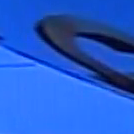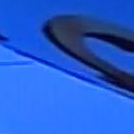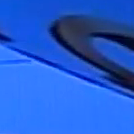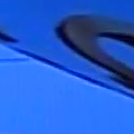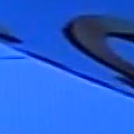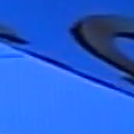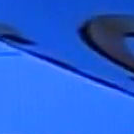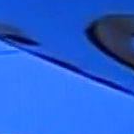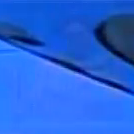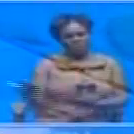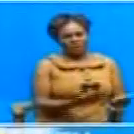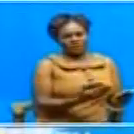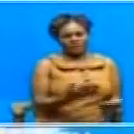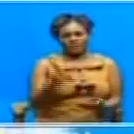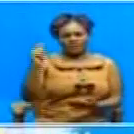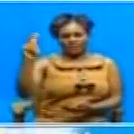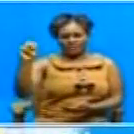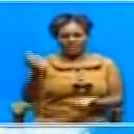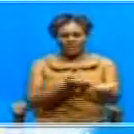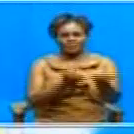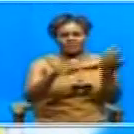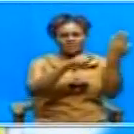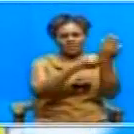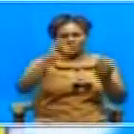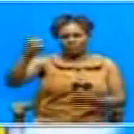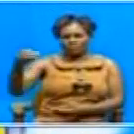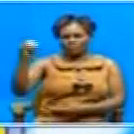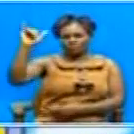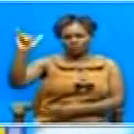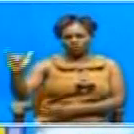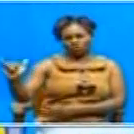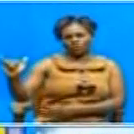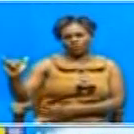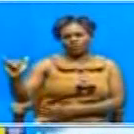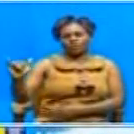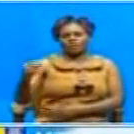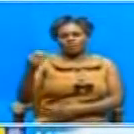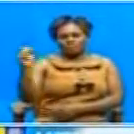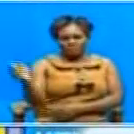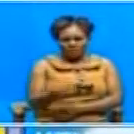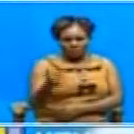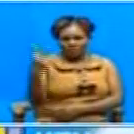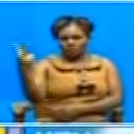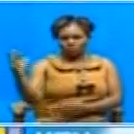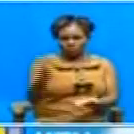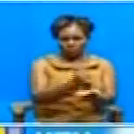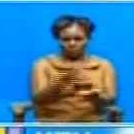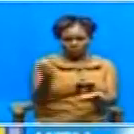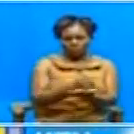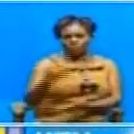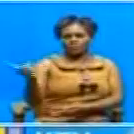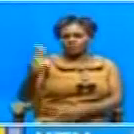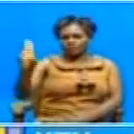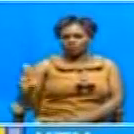Good evening and welcome to this edition of KTN Business. My name is Joy Doreen Bira. After a two-month recruitment process, President